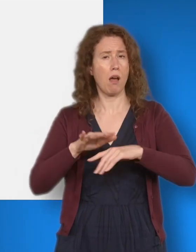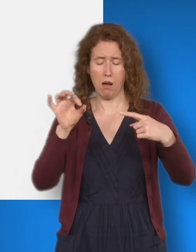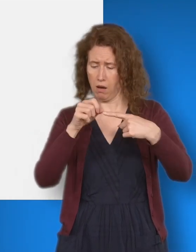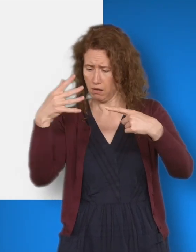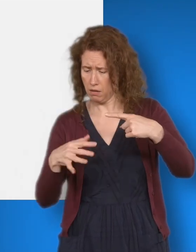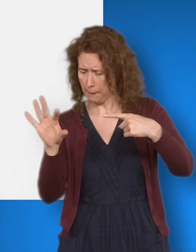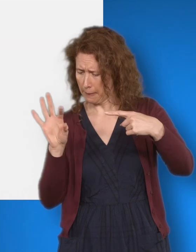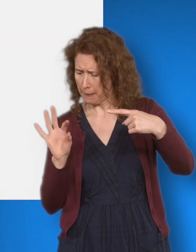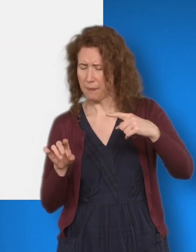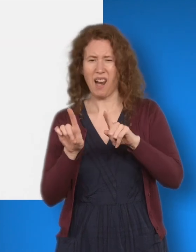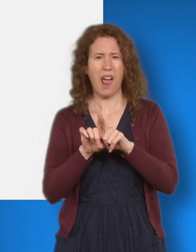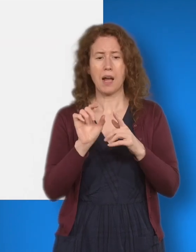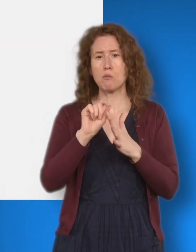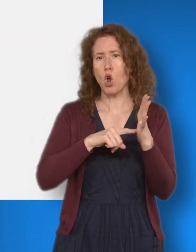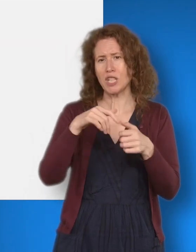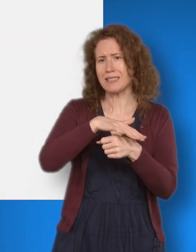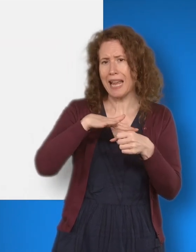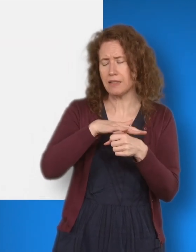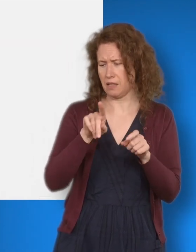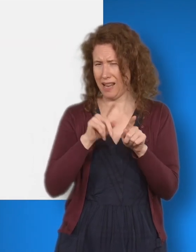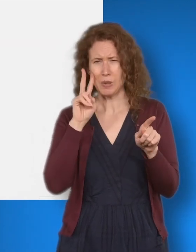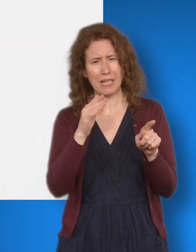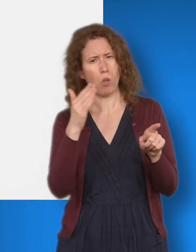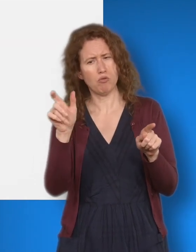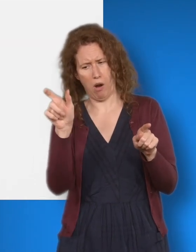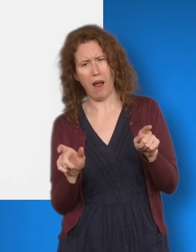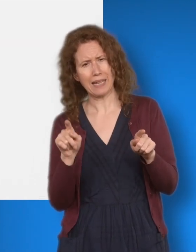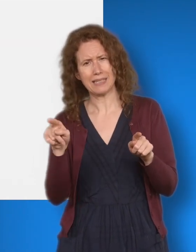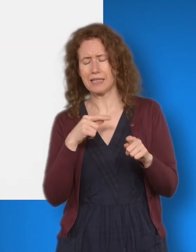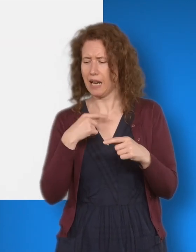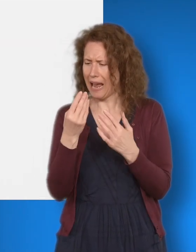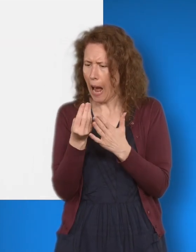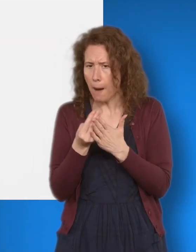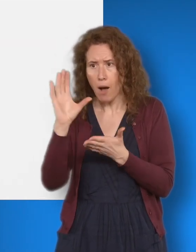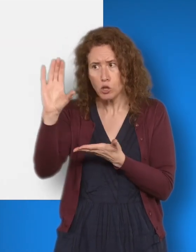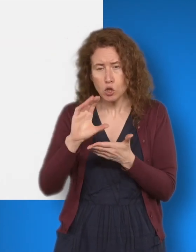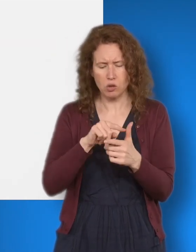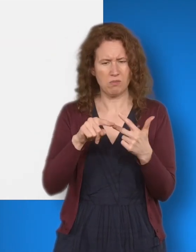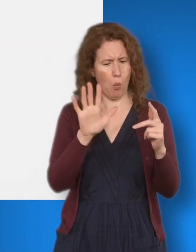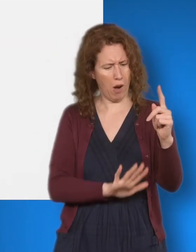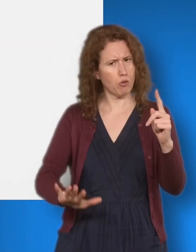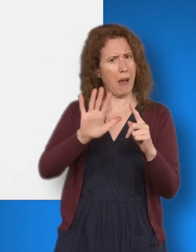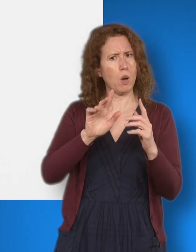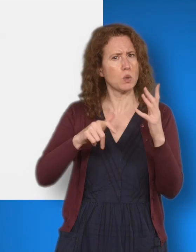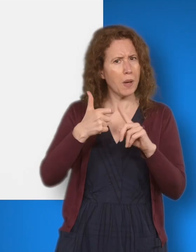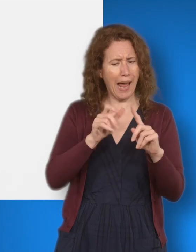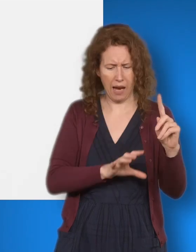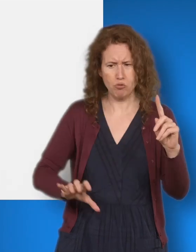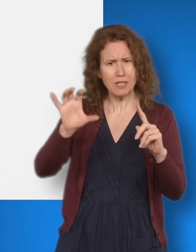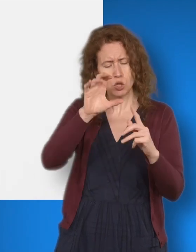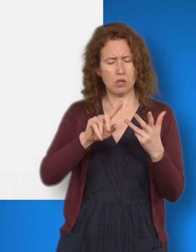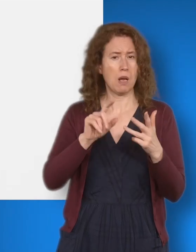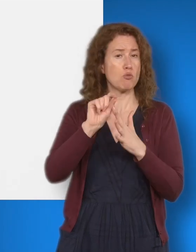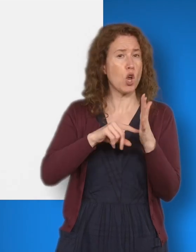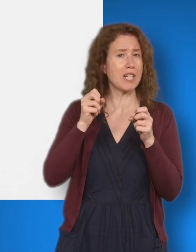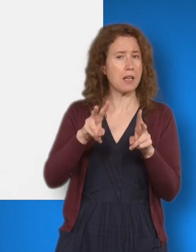For example, the project status, as you can see on the right-hand side, the amount that was funded, region, project type, whether it was a